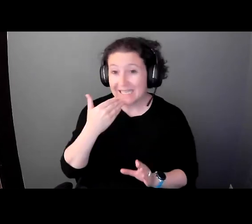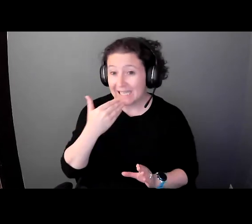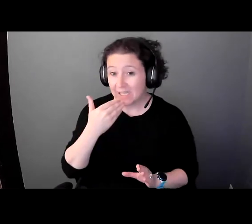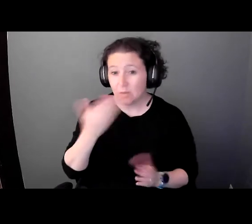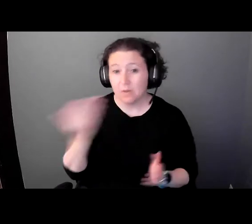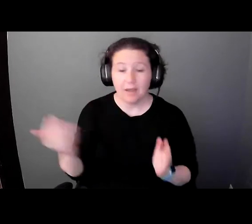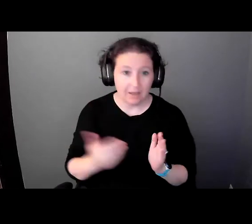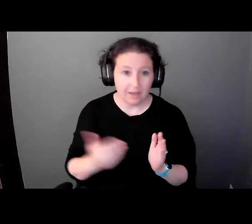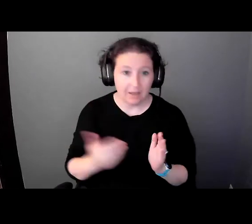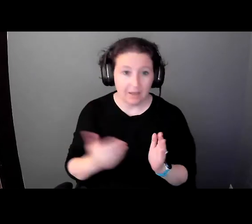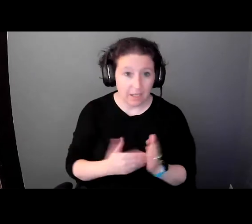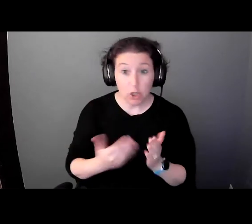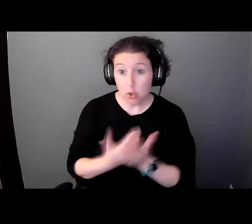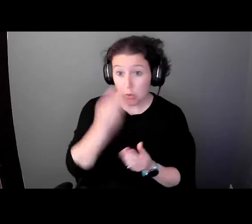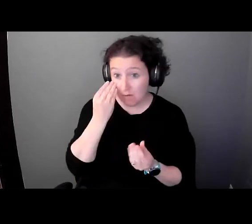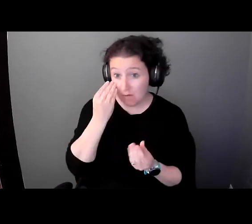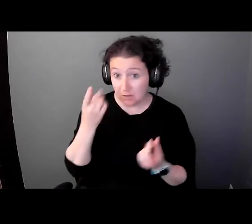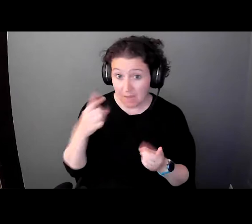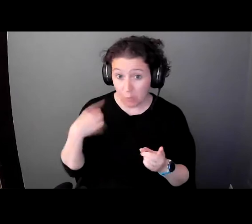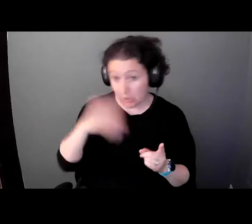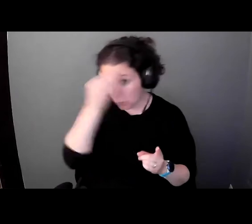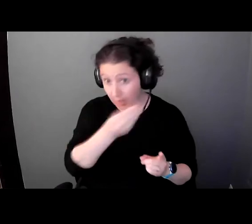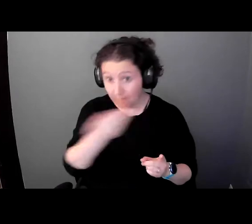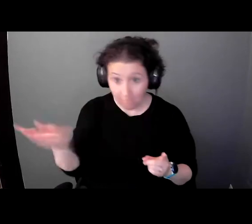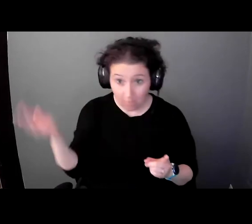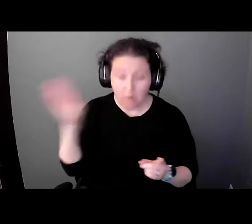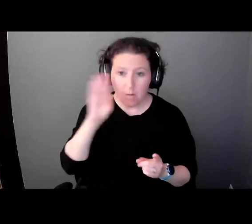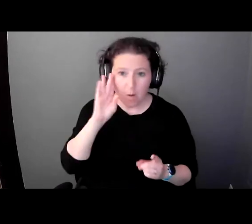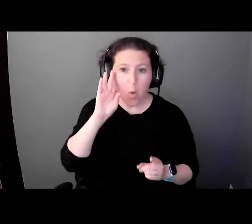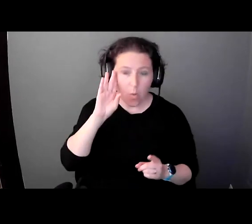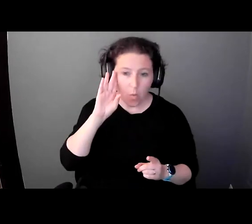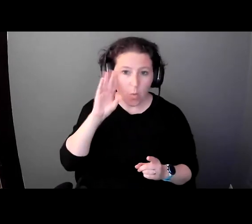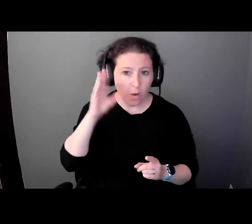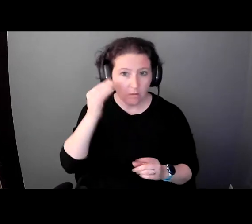new information comes that we need the community to be aware of, we will connect with you and make